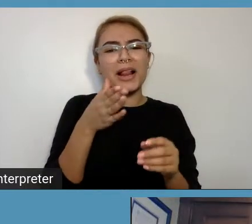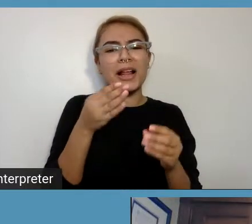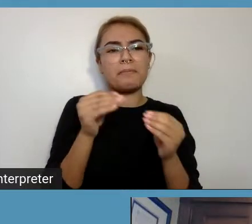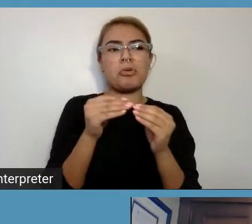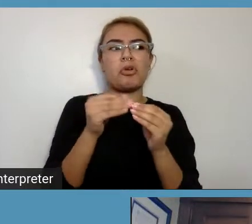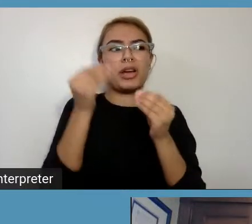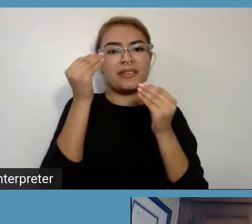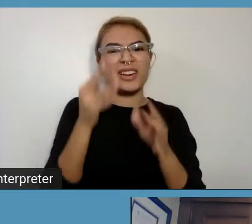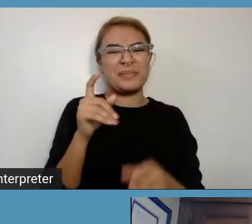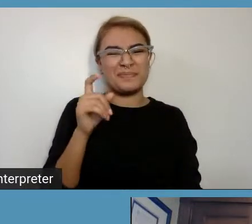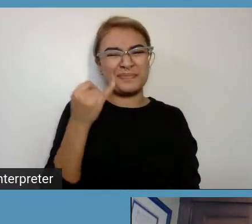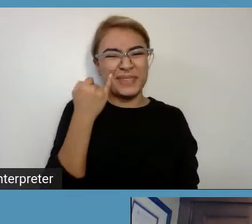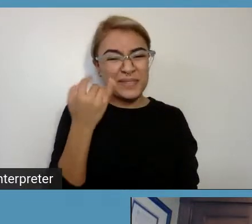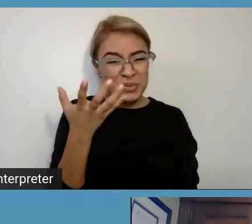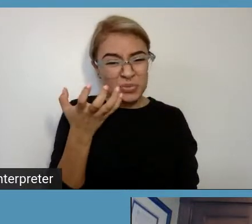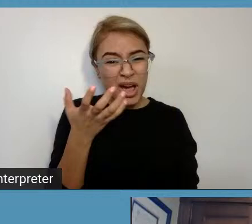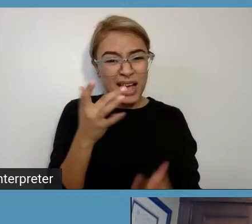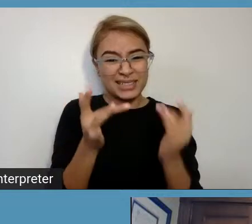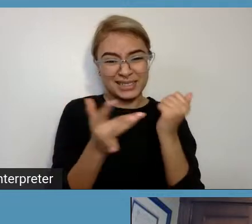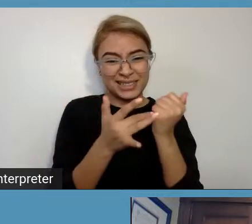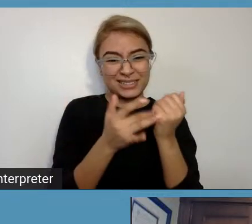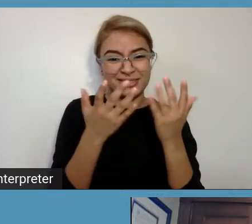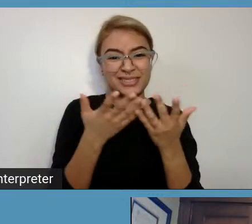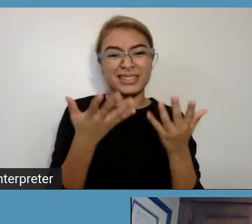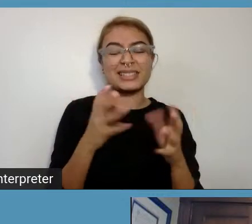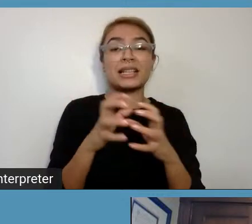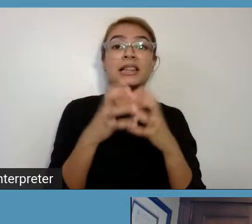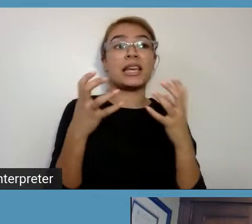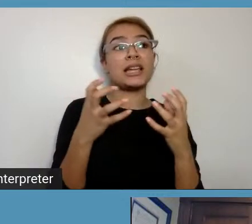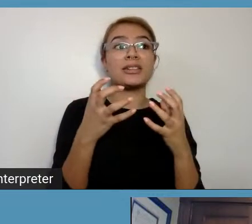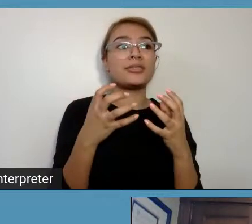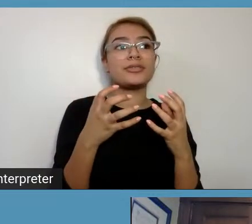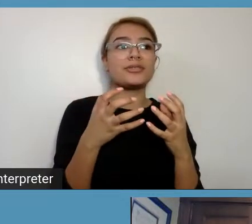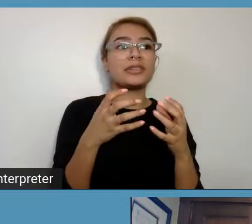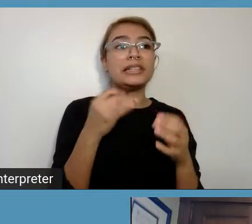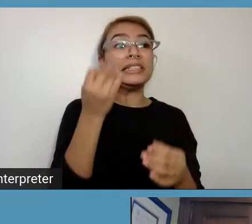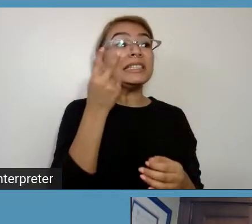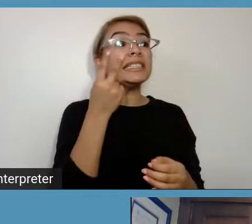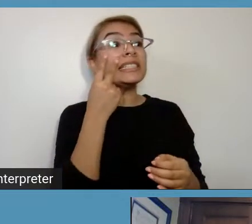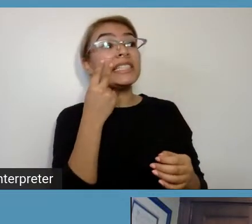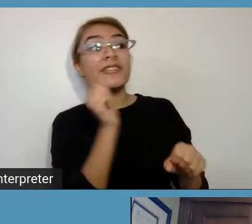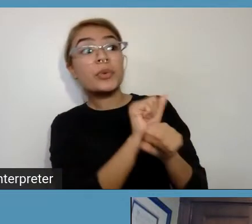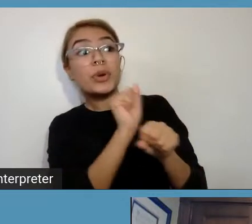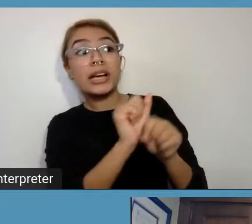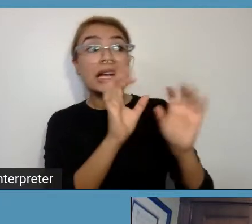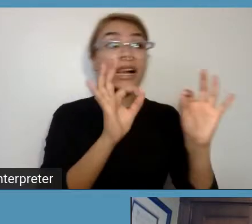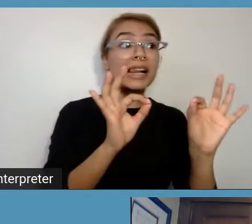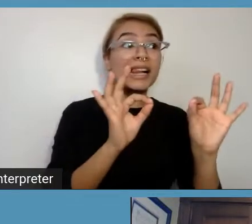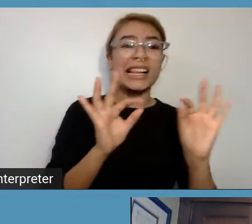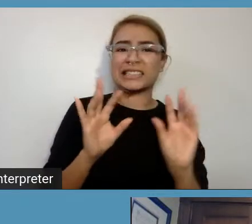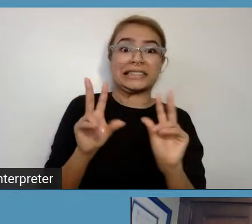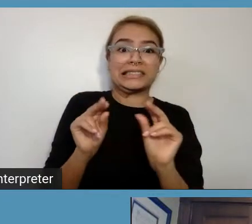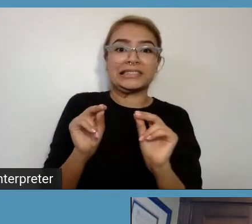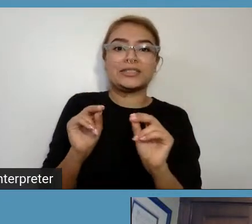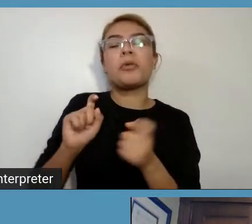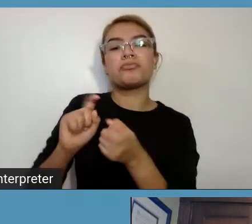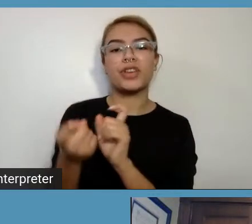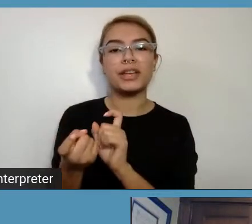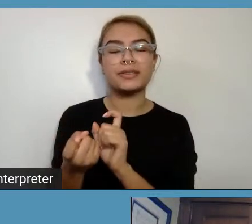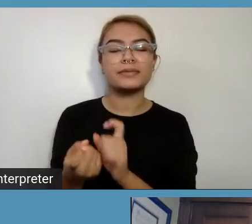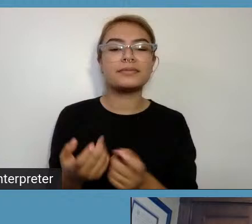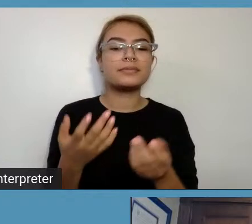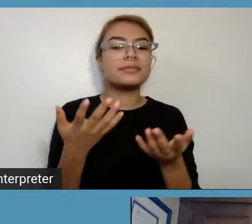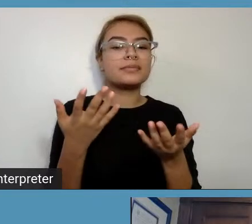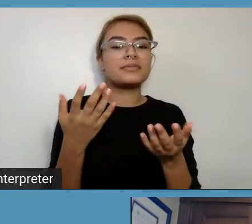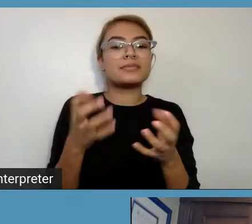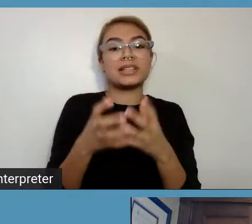on any of the technical things. It's been a lot of trial and error. One of the things that our museum does is we work